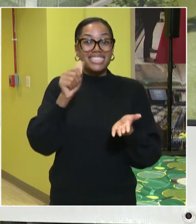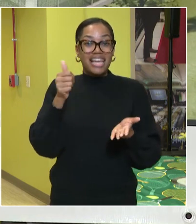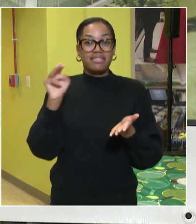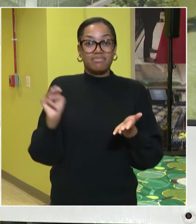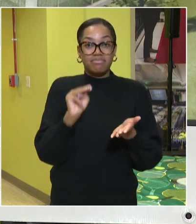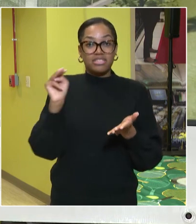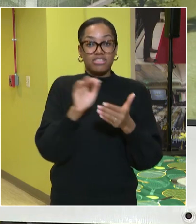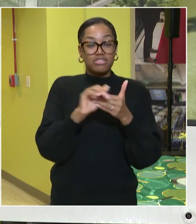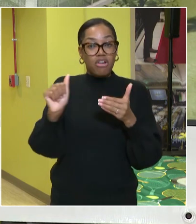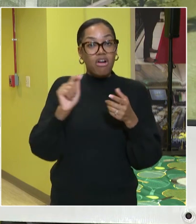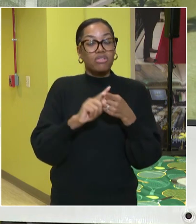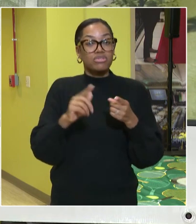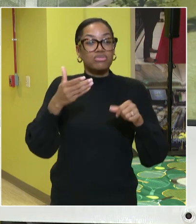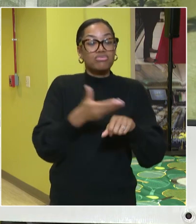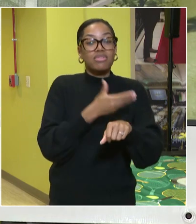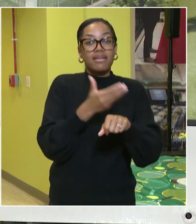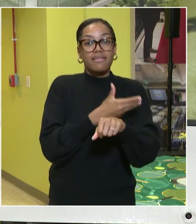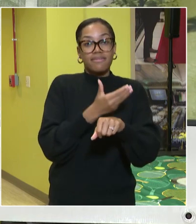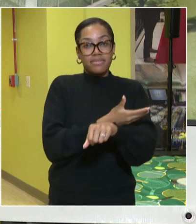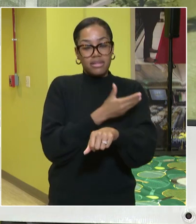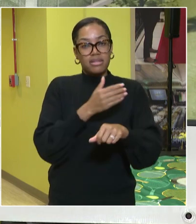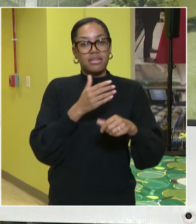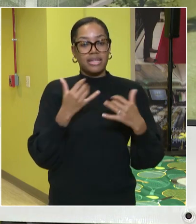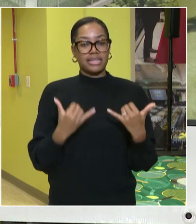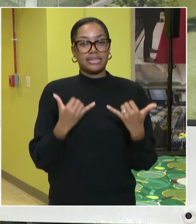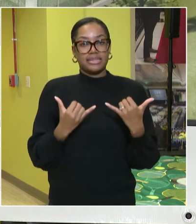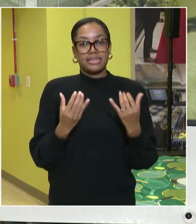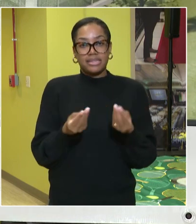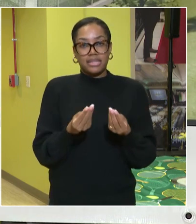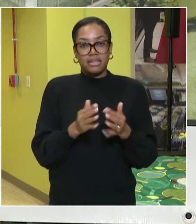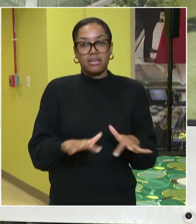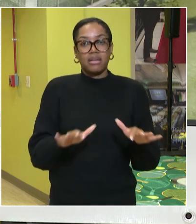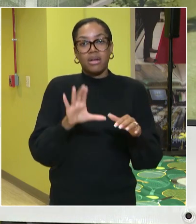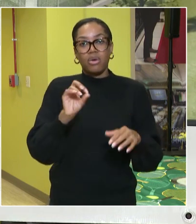public courts and constructing new ones.